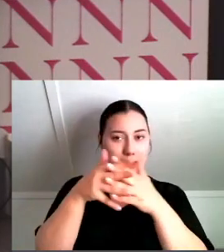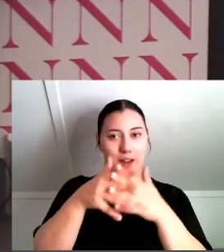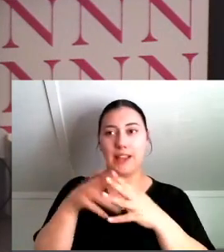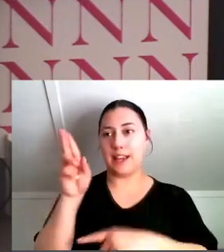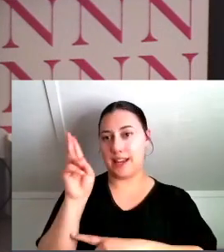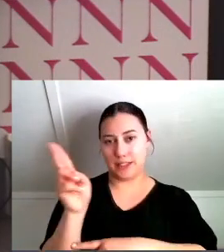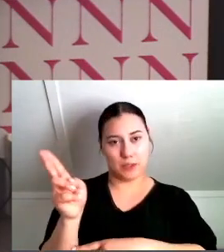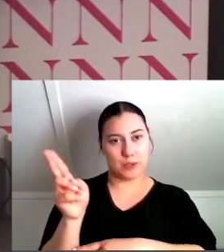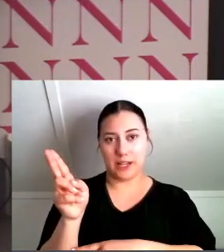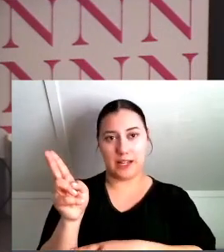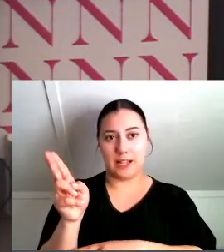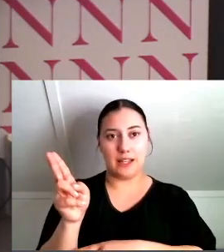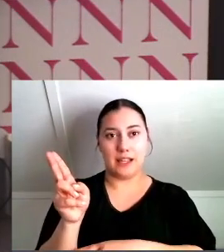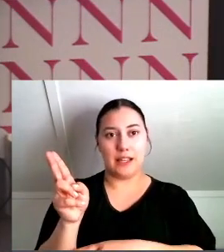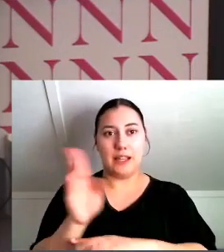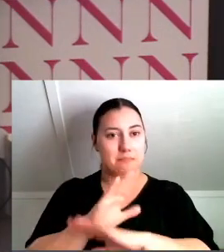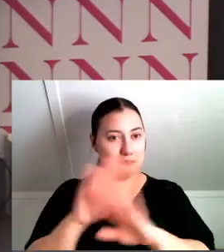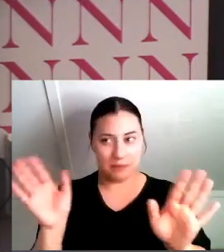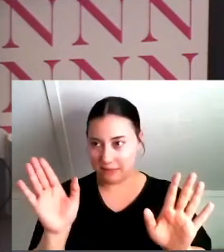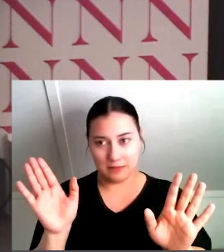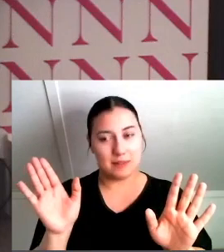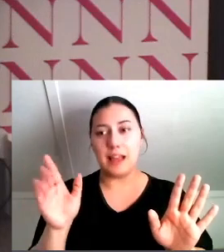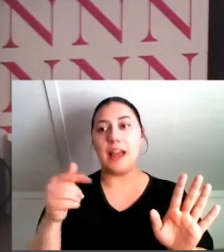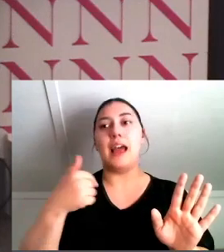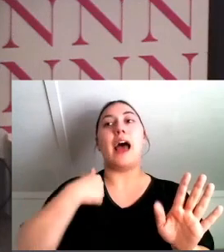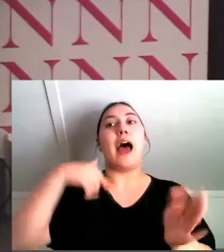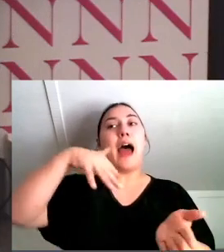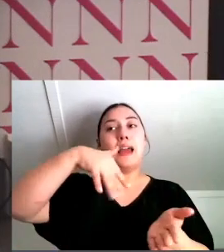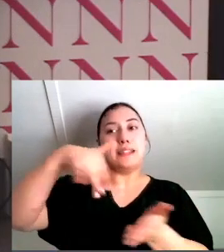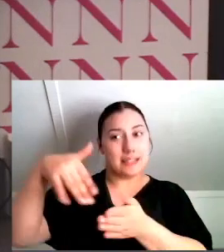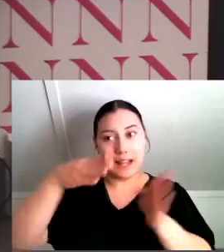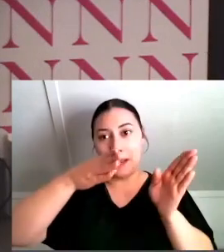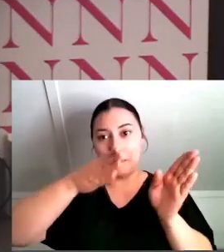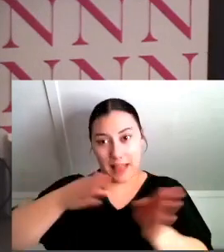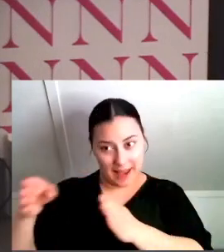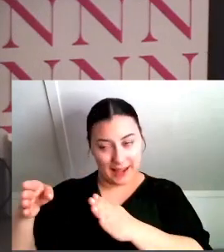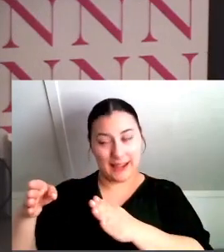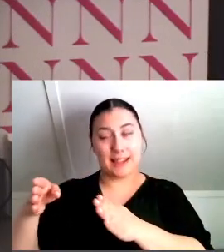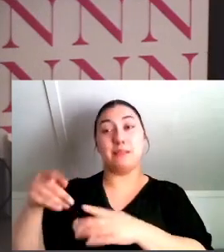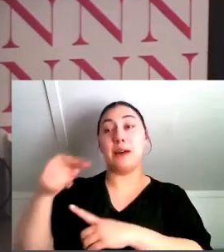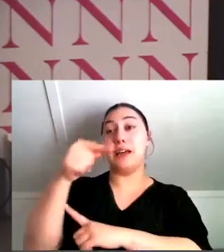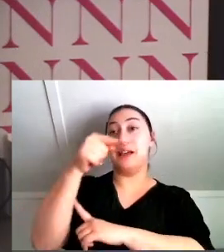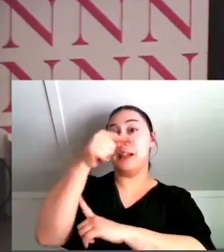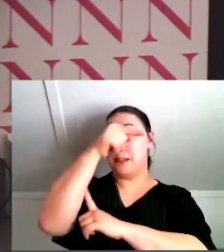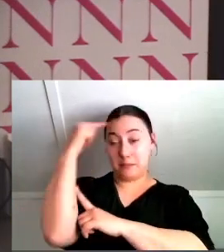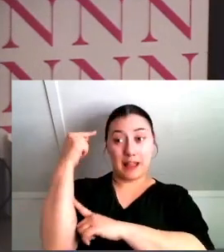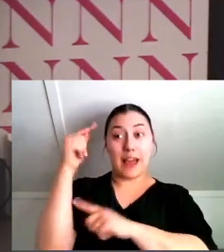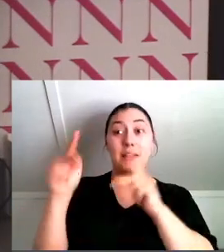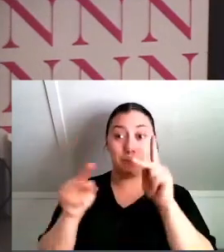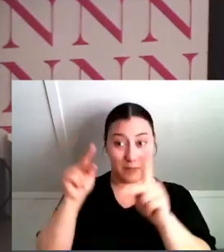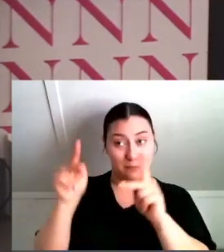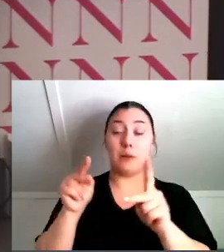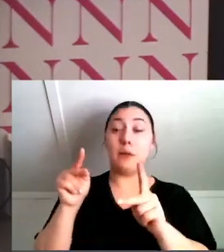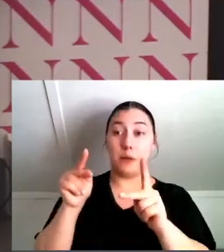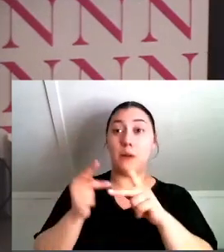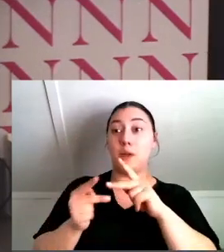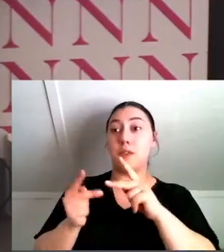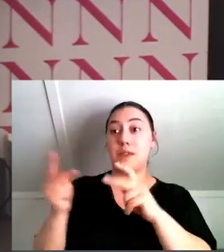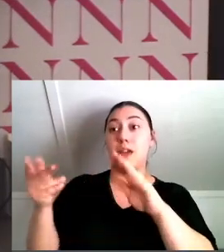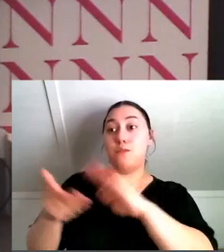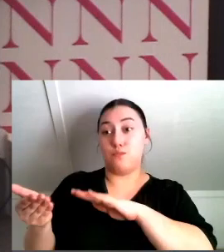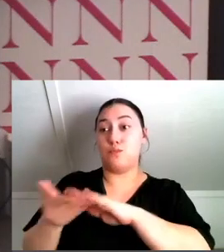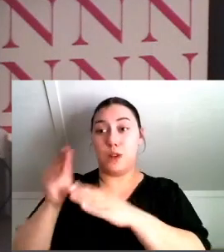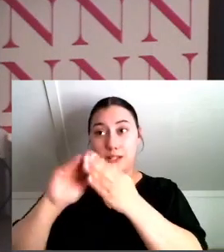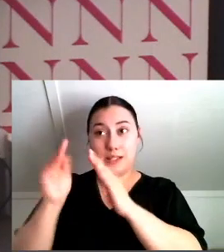Like, that's it. Like, I studied planning in my dissertation. So there are black people in the city, true, but I didn't study African